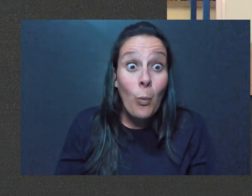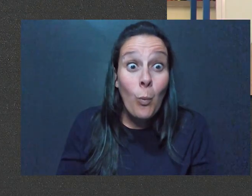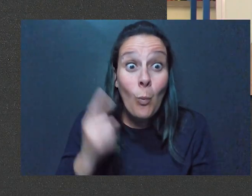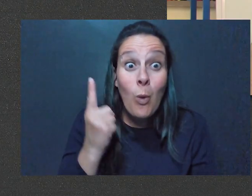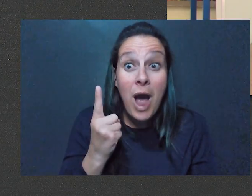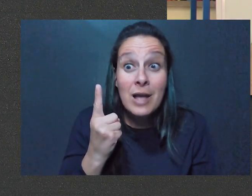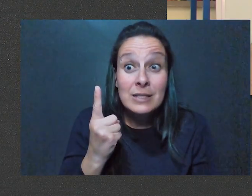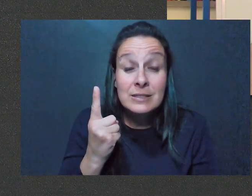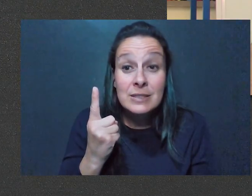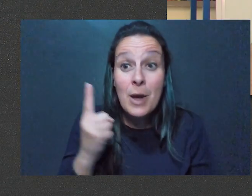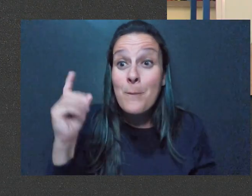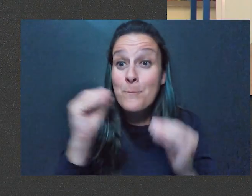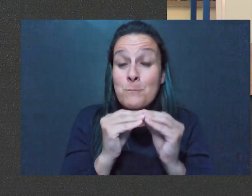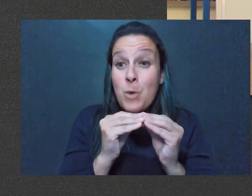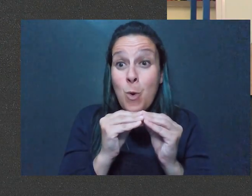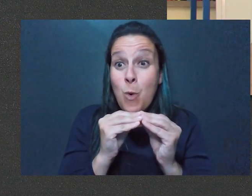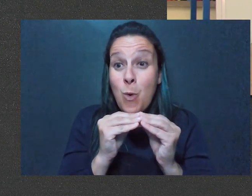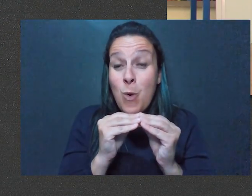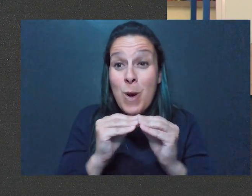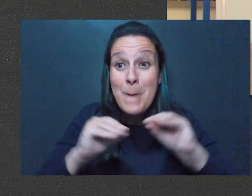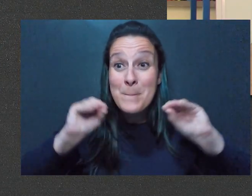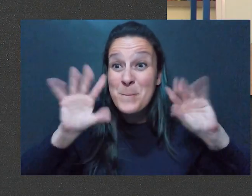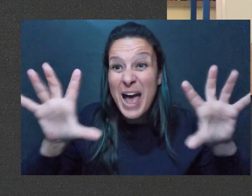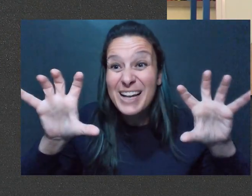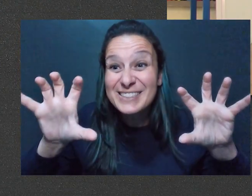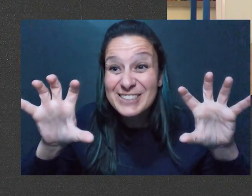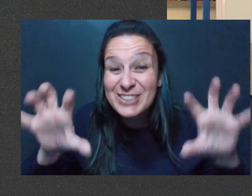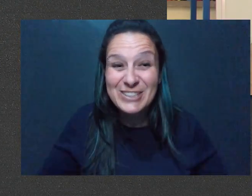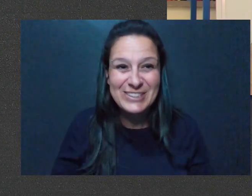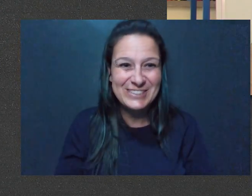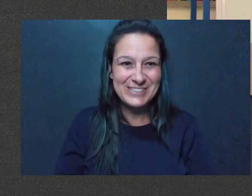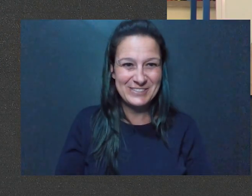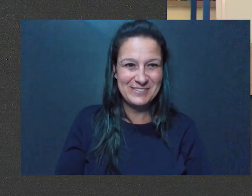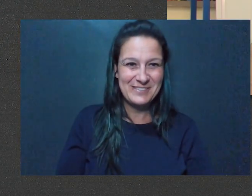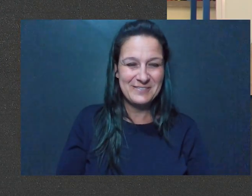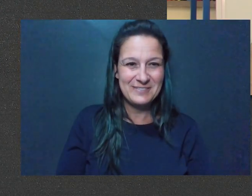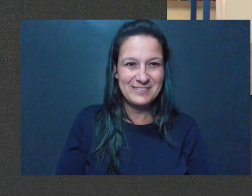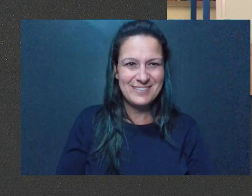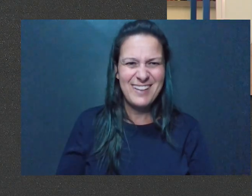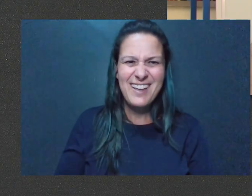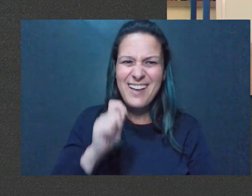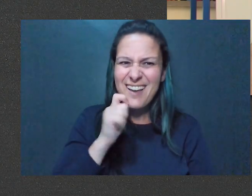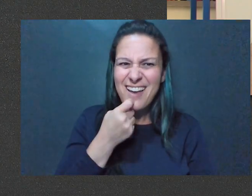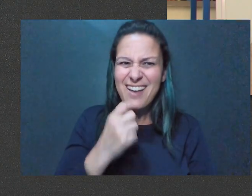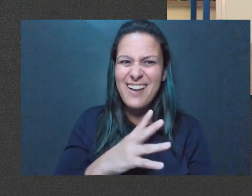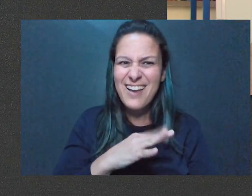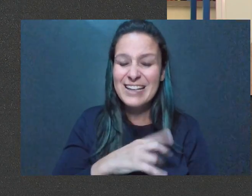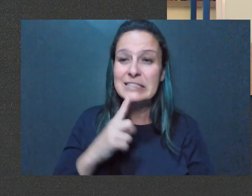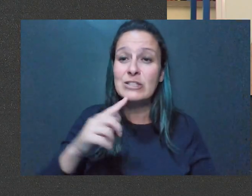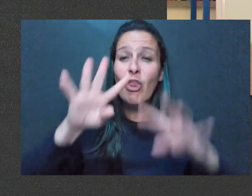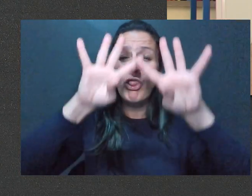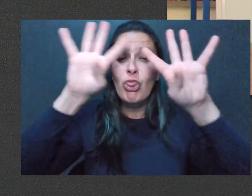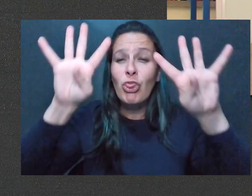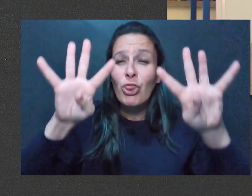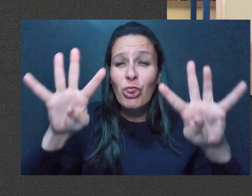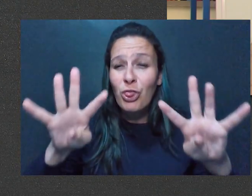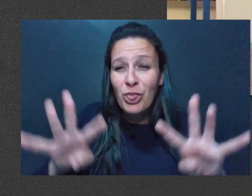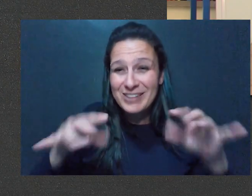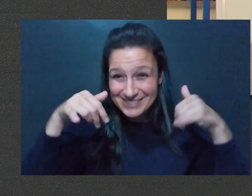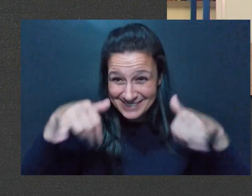One more monster. Isn't that cool? Look at it, he's still painting.